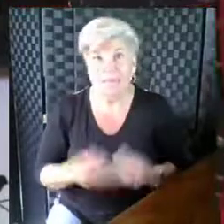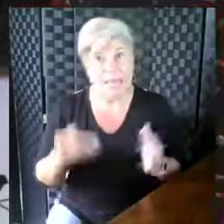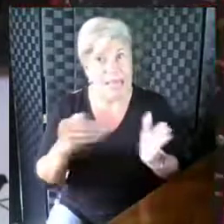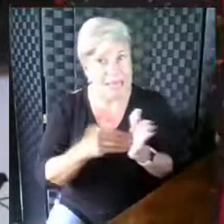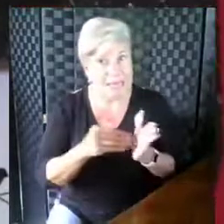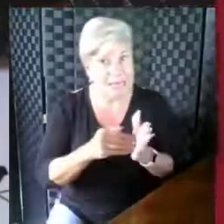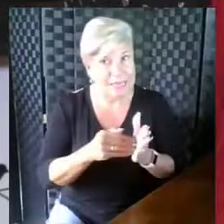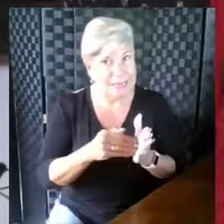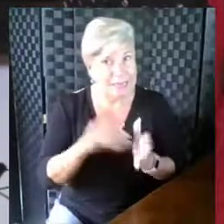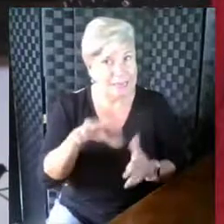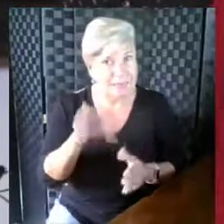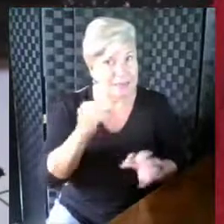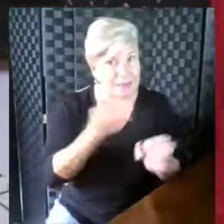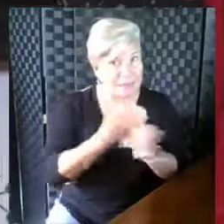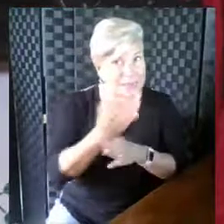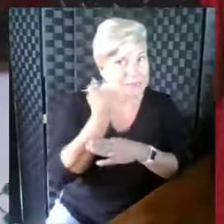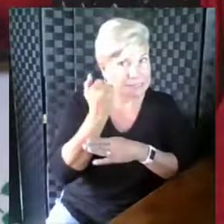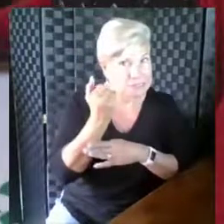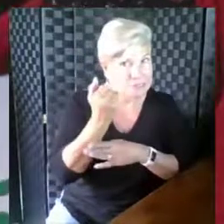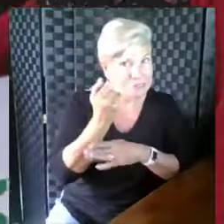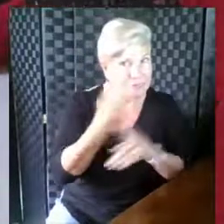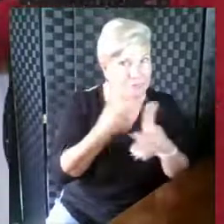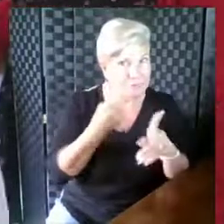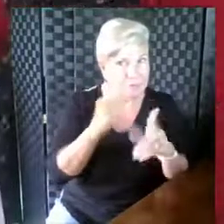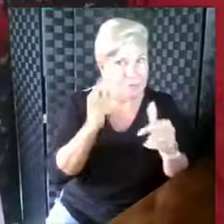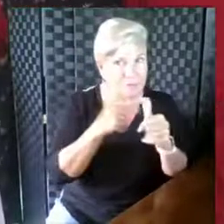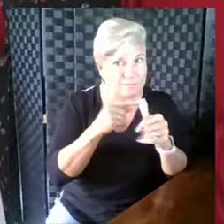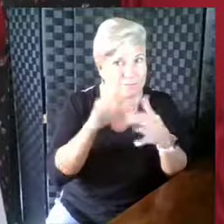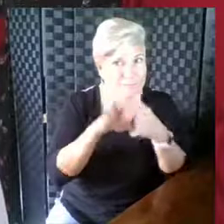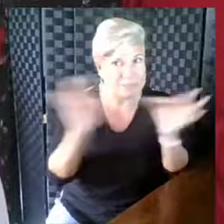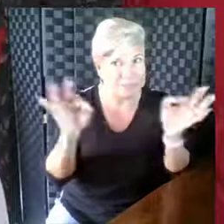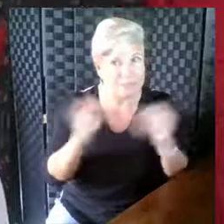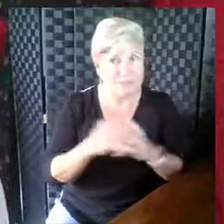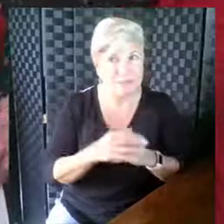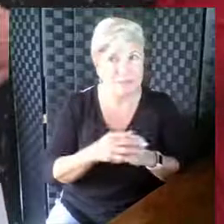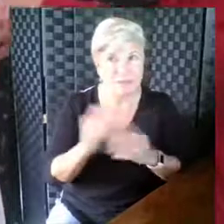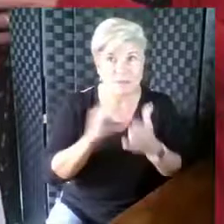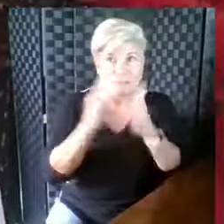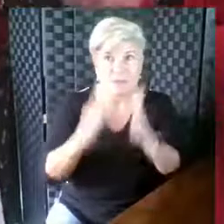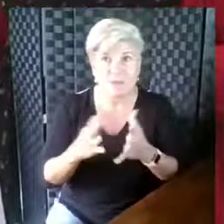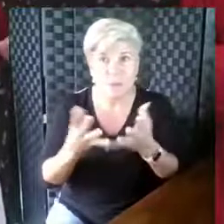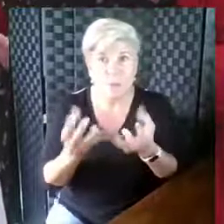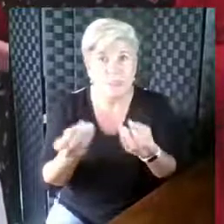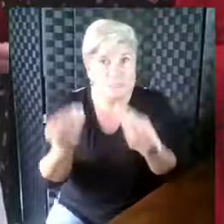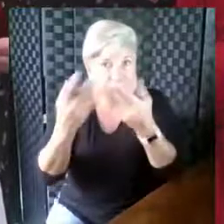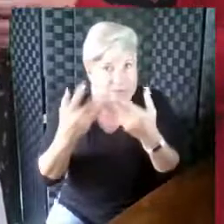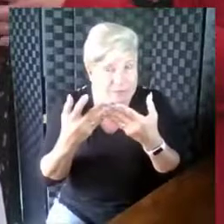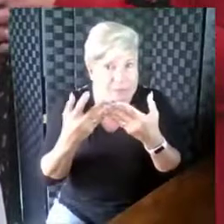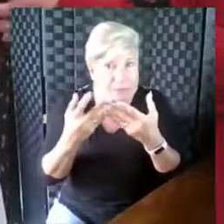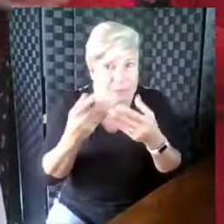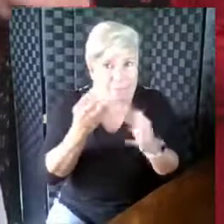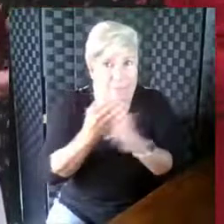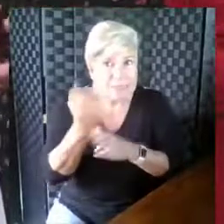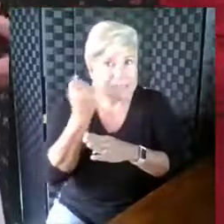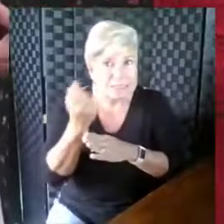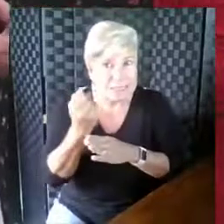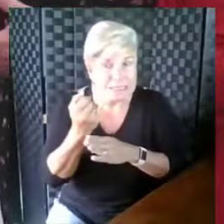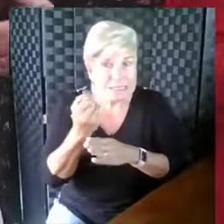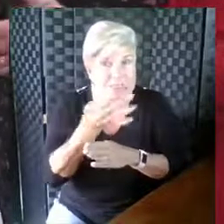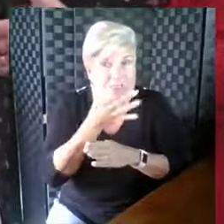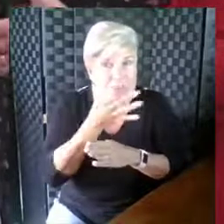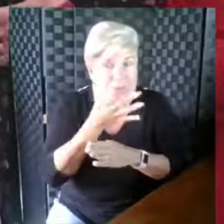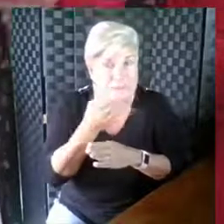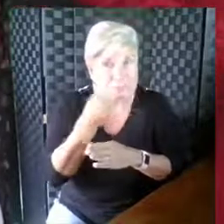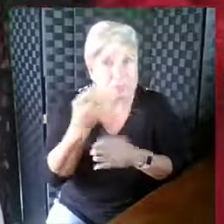Again, I found my main idea from that very first sentence. The author wants to give us the main idea very